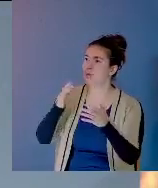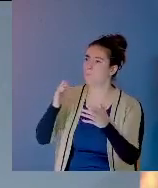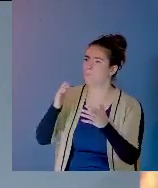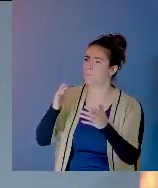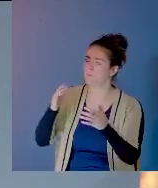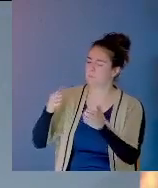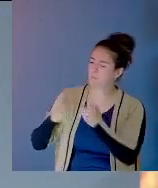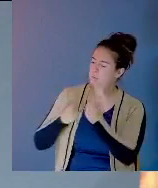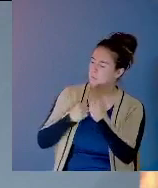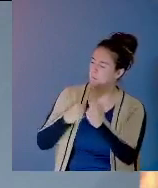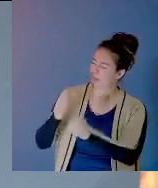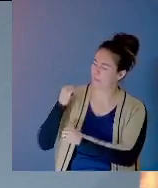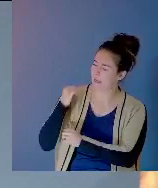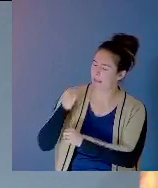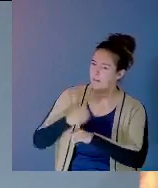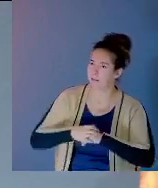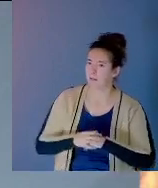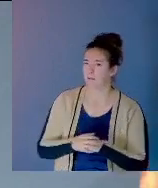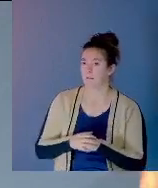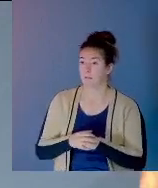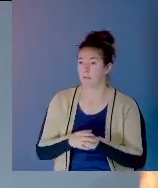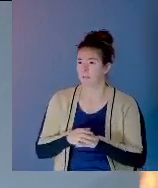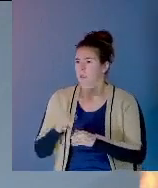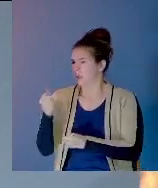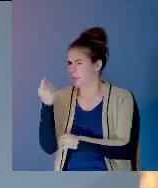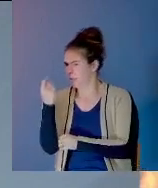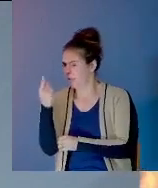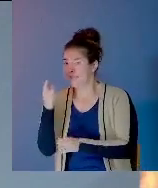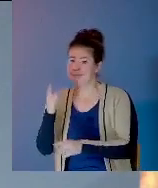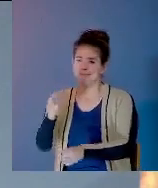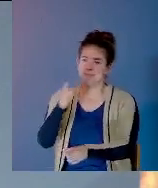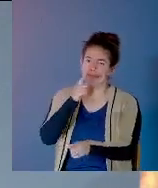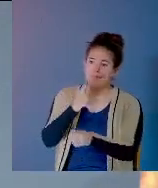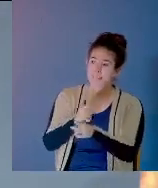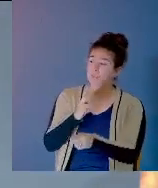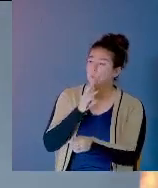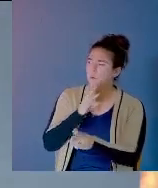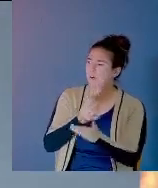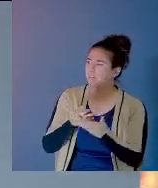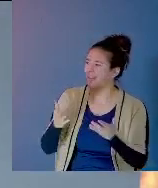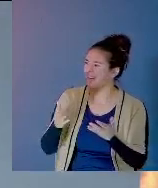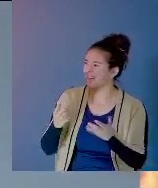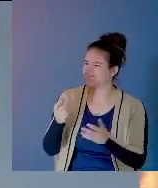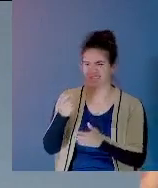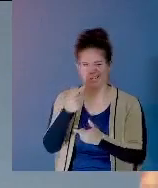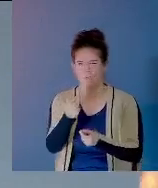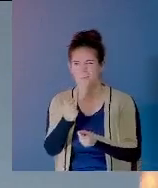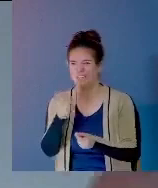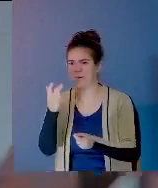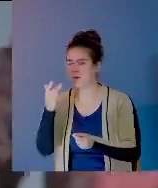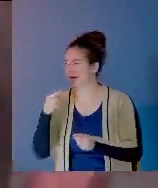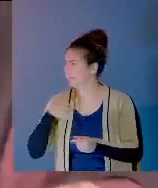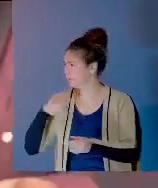The Sister Water thing is sort of interesting because, can you hold this a minute? Of course.